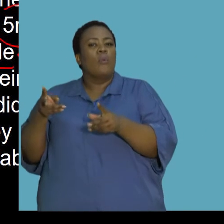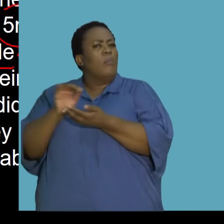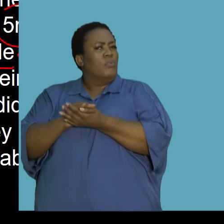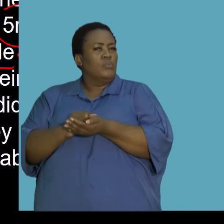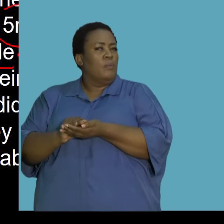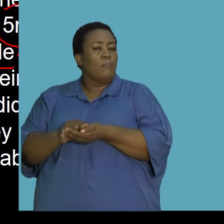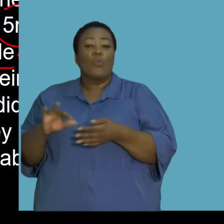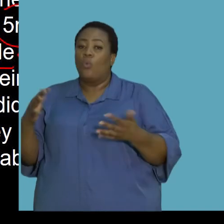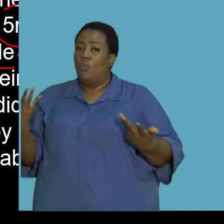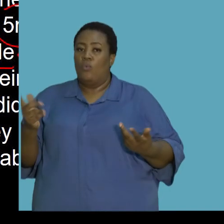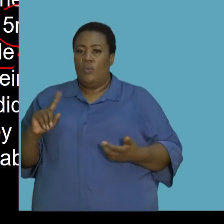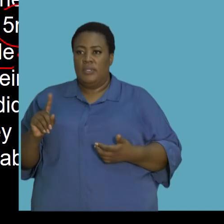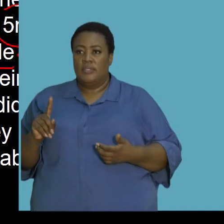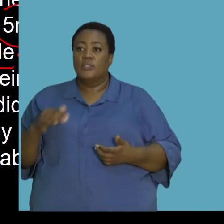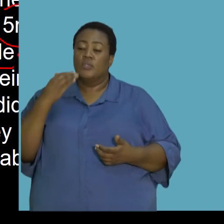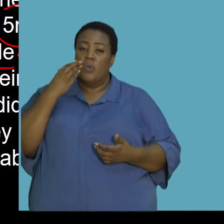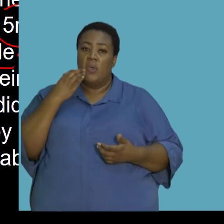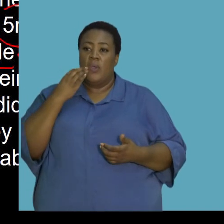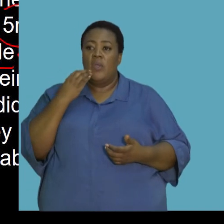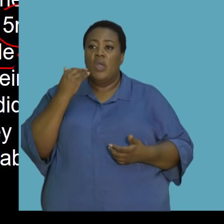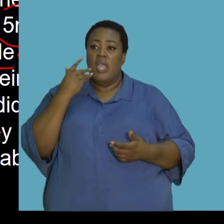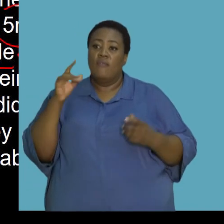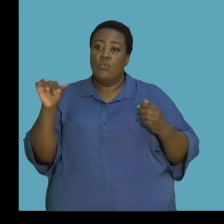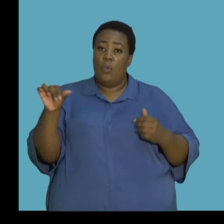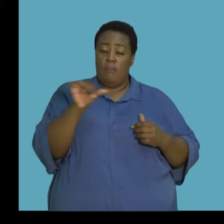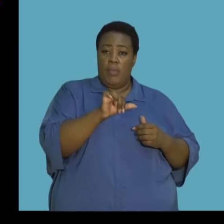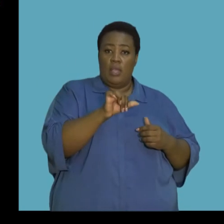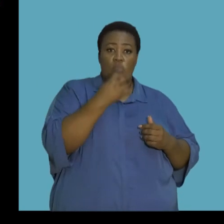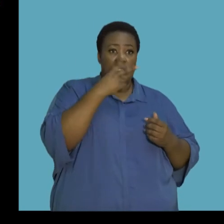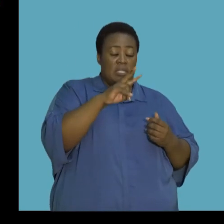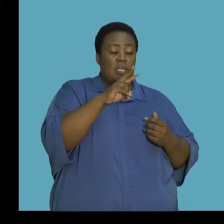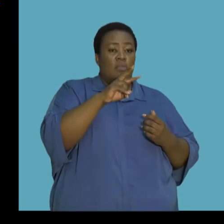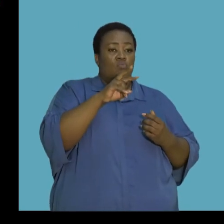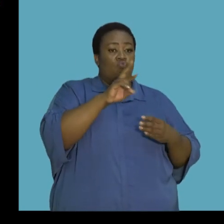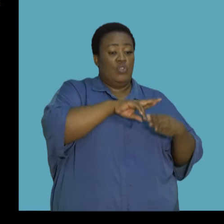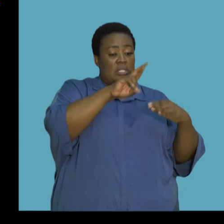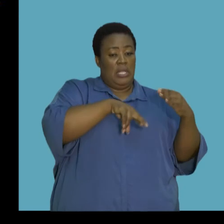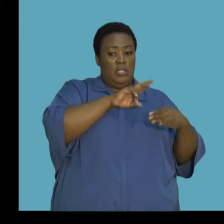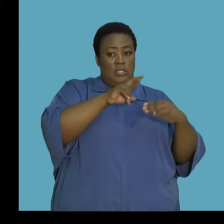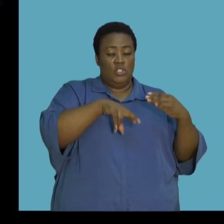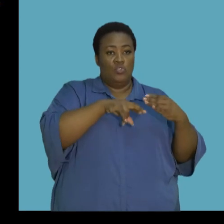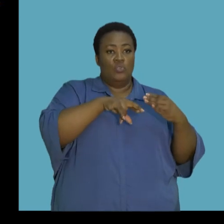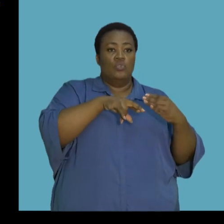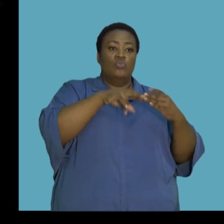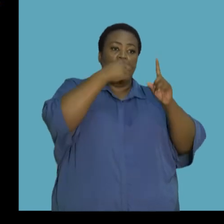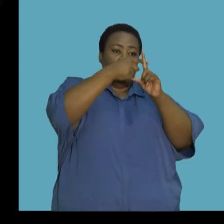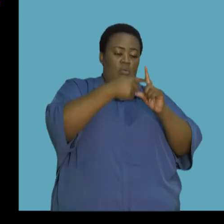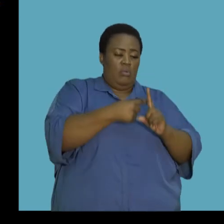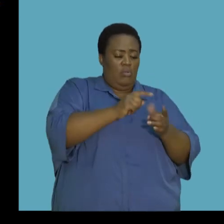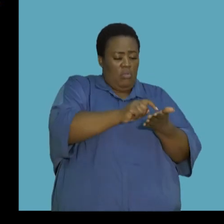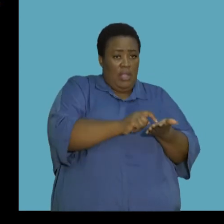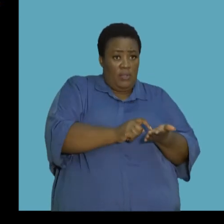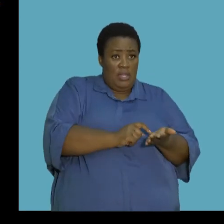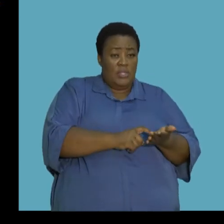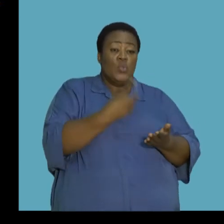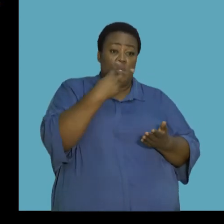than the regular bubble soap. And so if we go to the data table, and if you look at the results, and if you calculate the